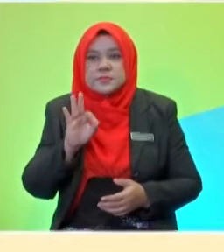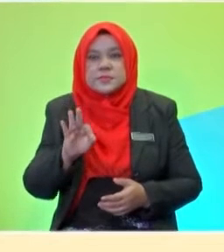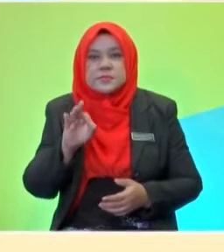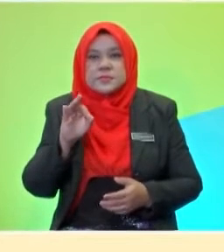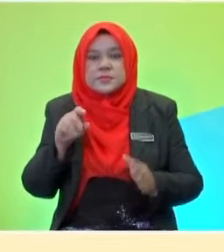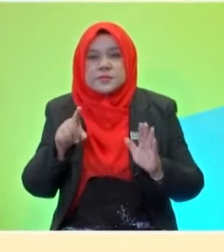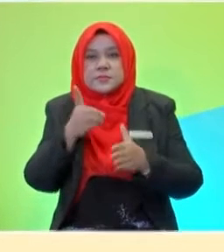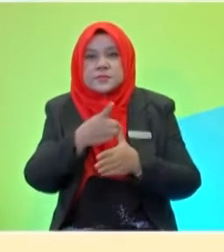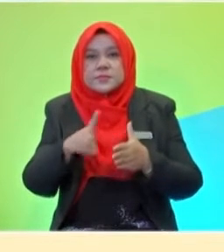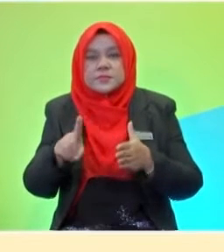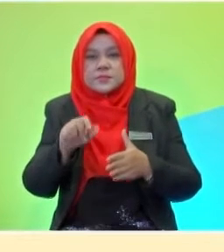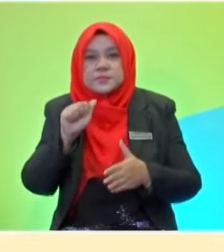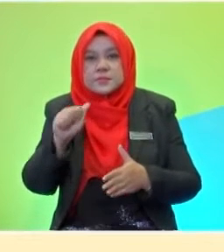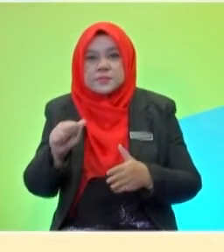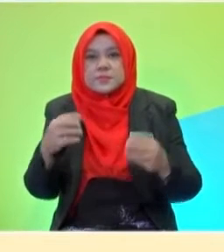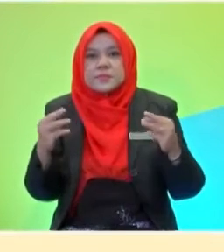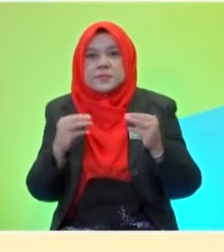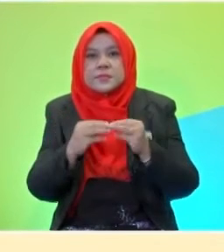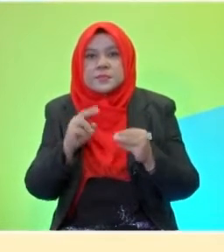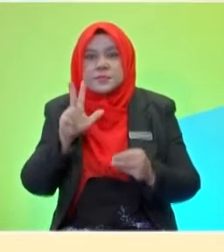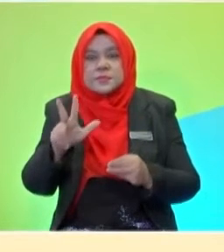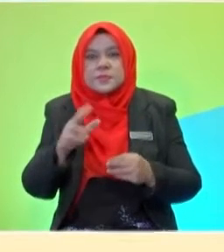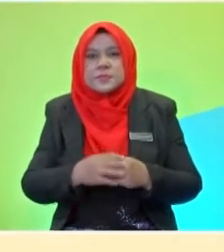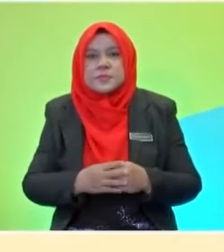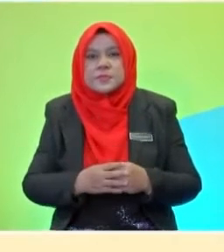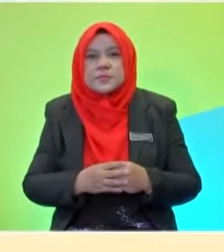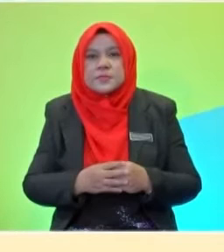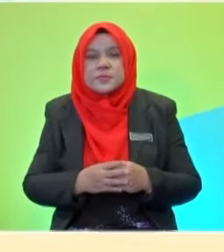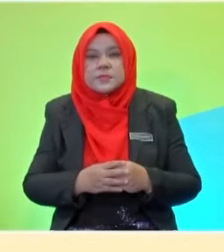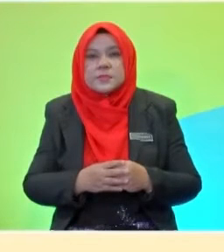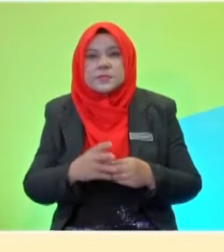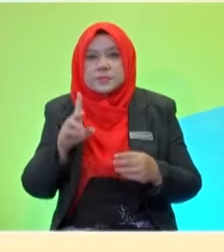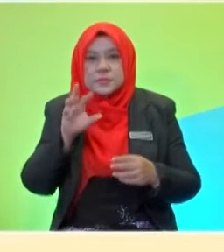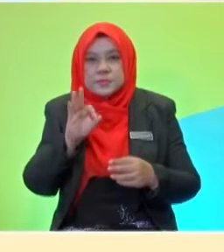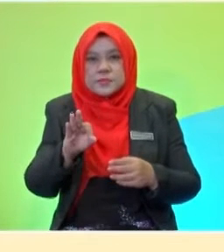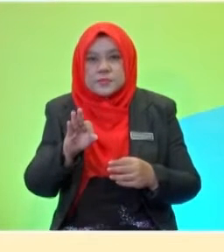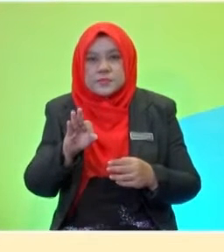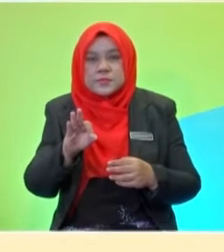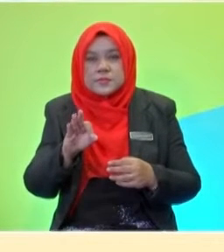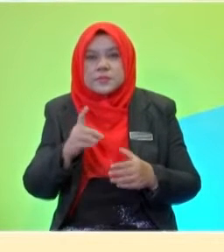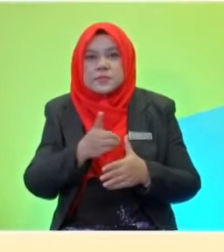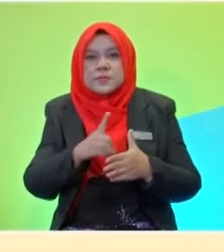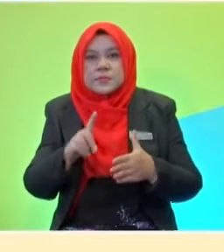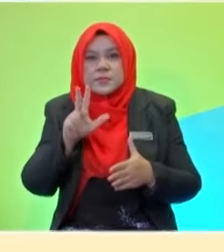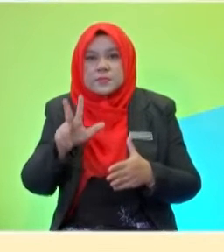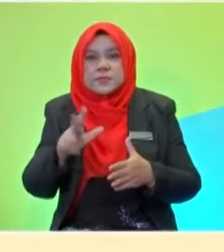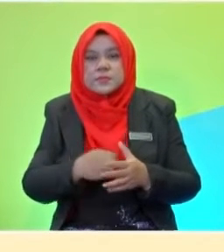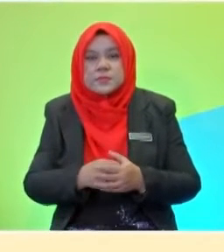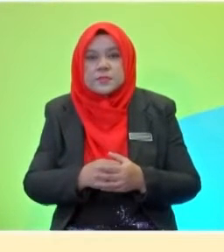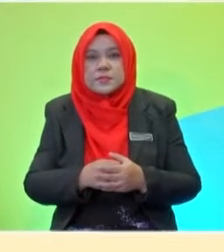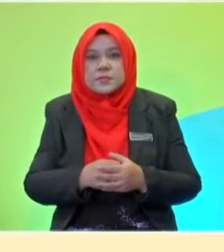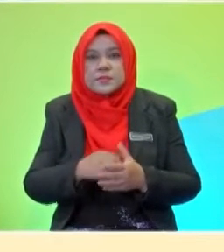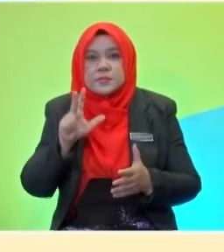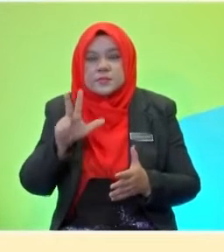9 divided by A equals to 3. To find A, we have to 9 divided by 3. So, the answer we'll get is